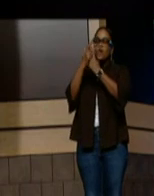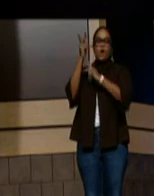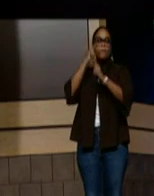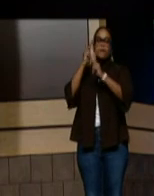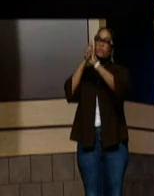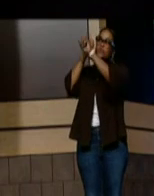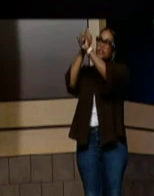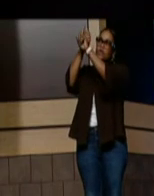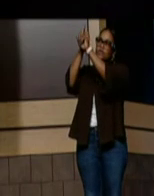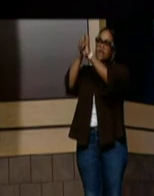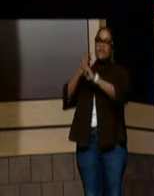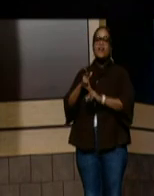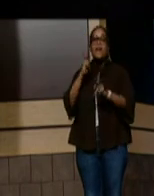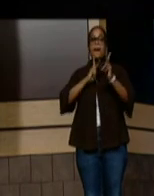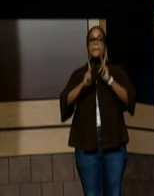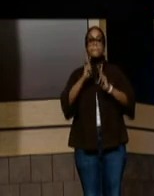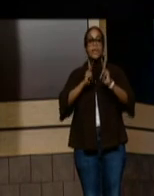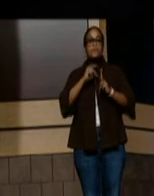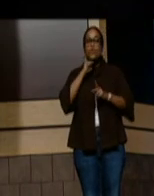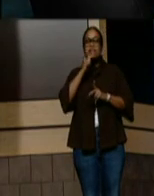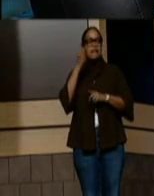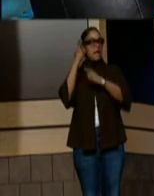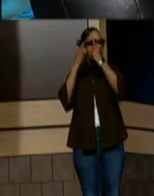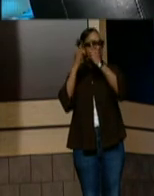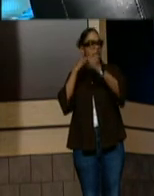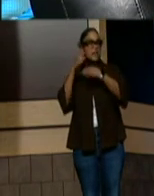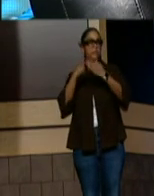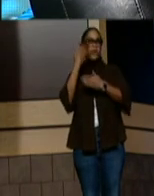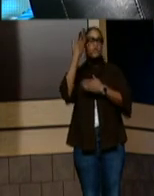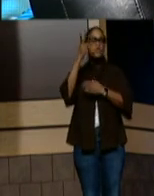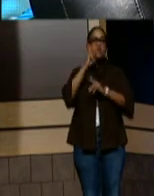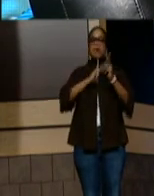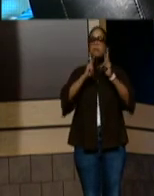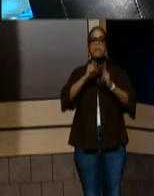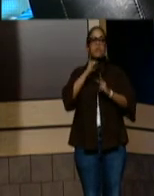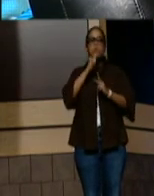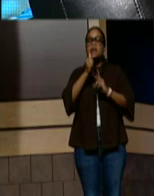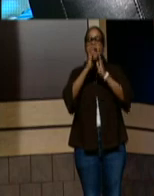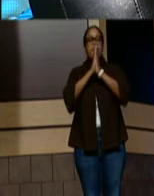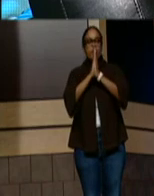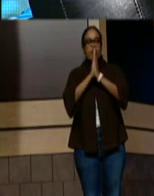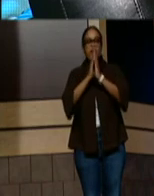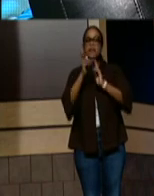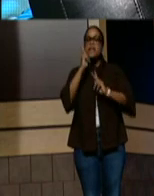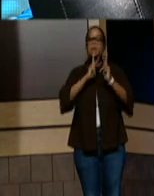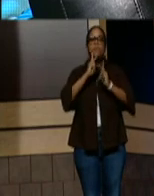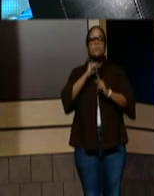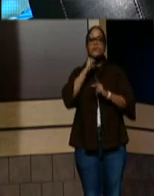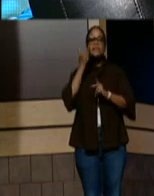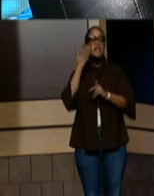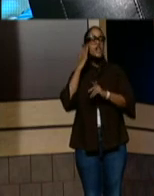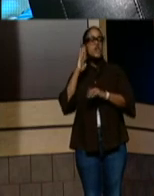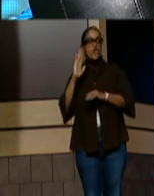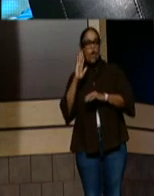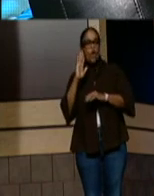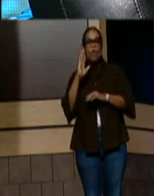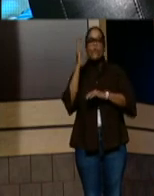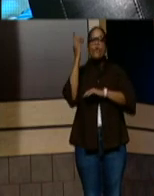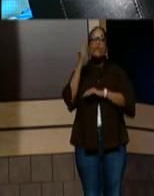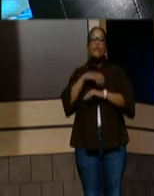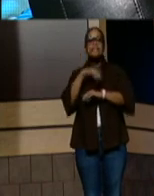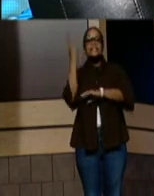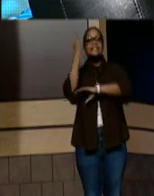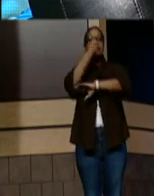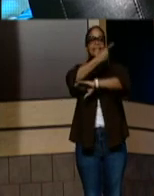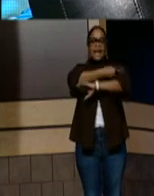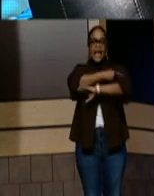yourself, people who were not even thinking about you, people who were not even praying, people who didn't even know what faith was, that